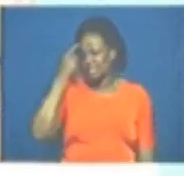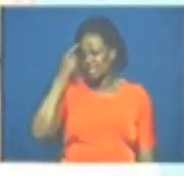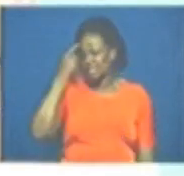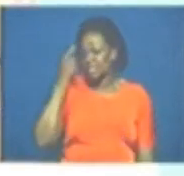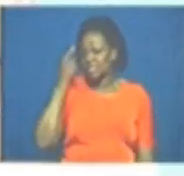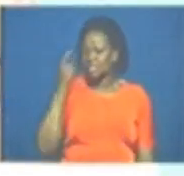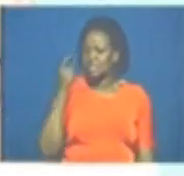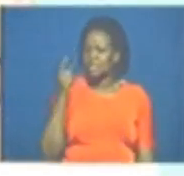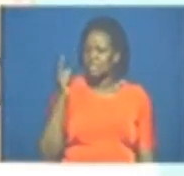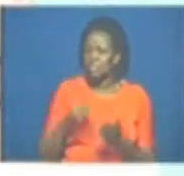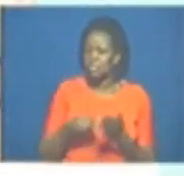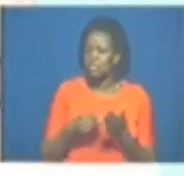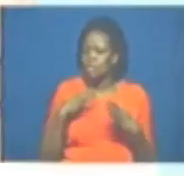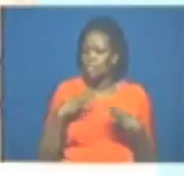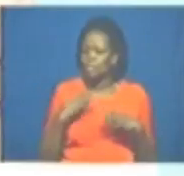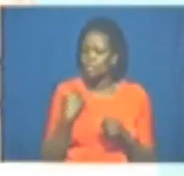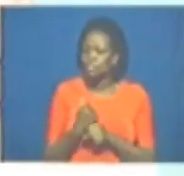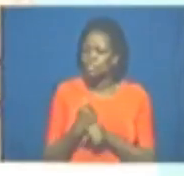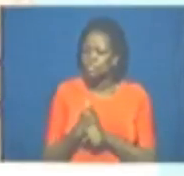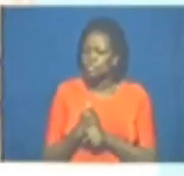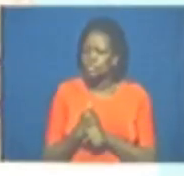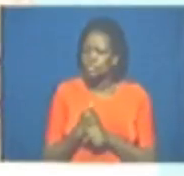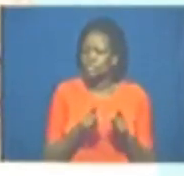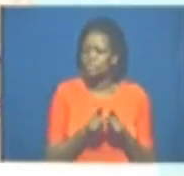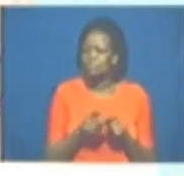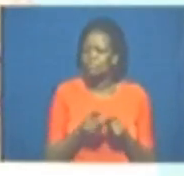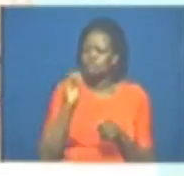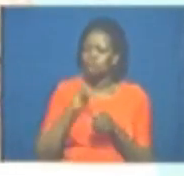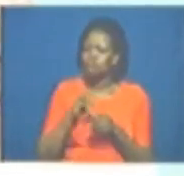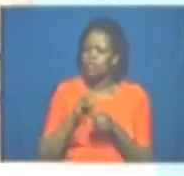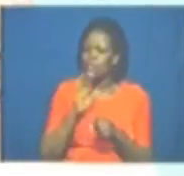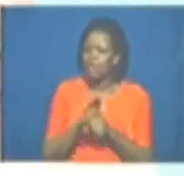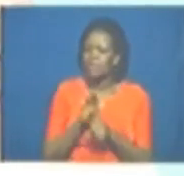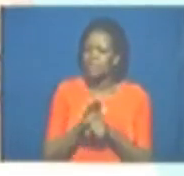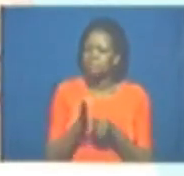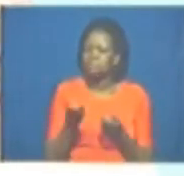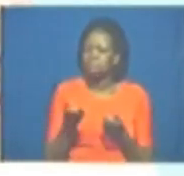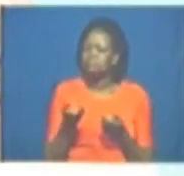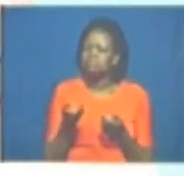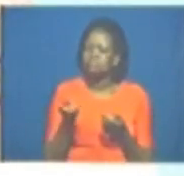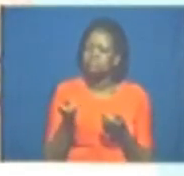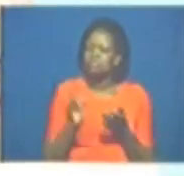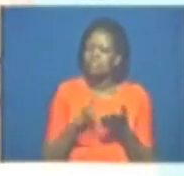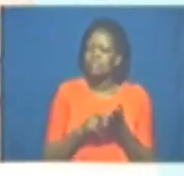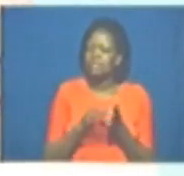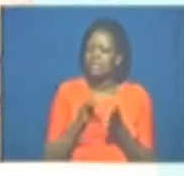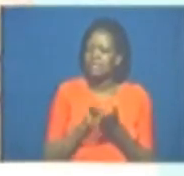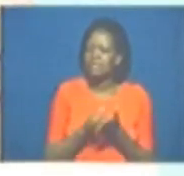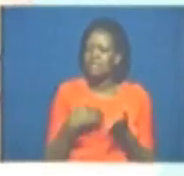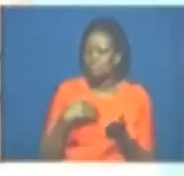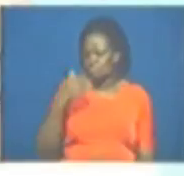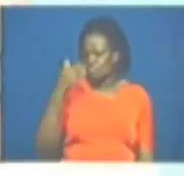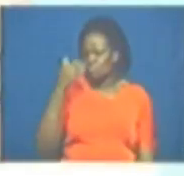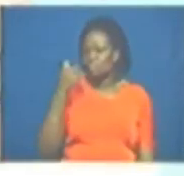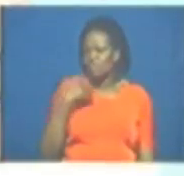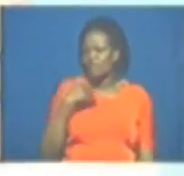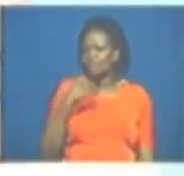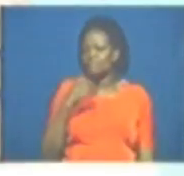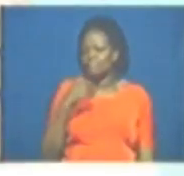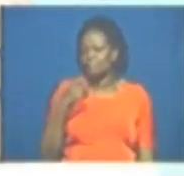what they want the people to do. Of course, they also put a lot of money on projects where they know they'll make commissions. So you will